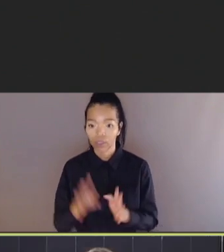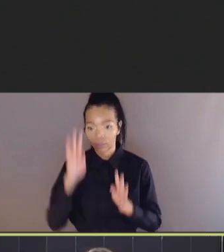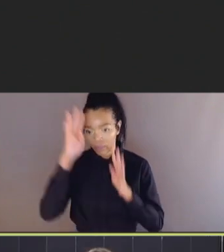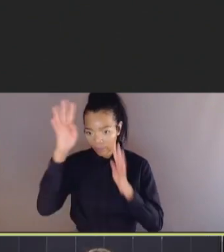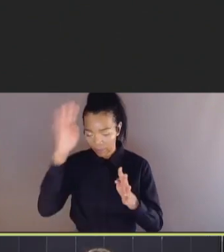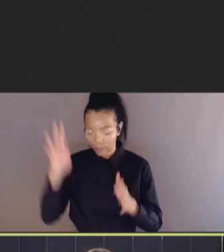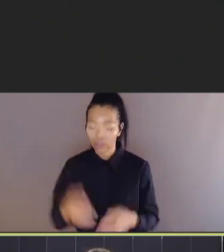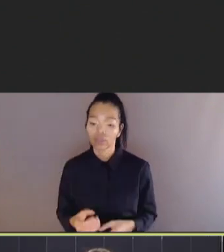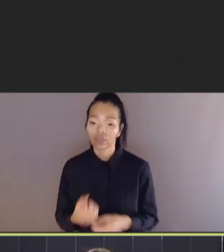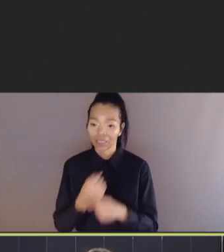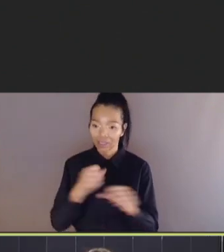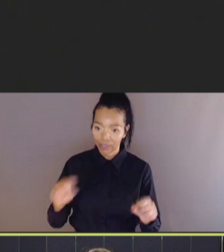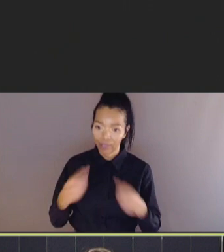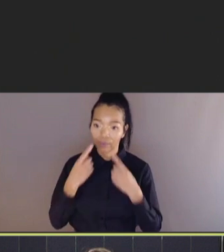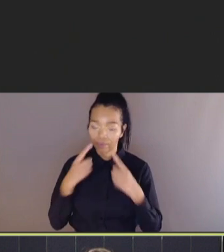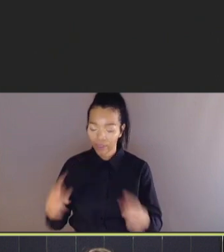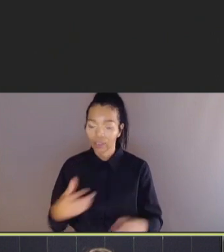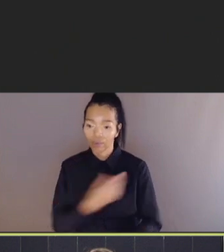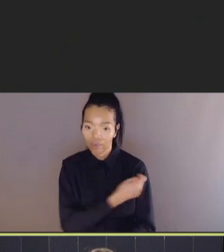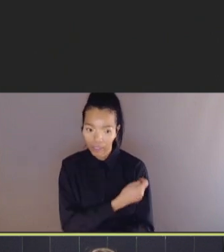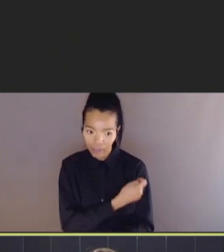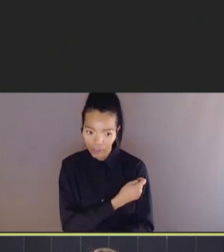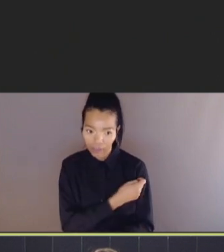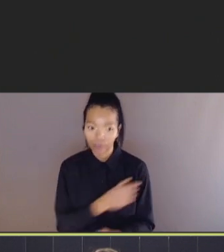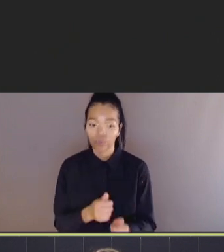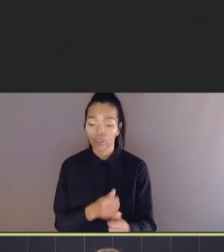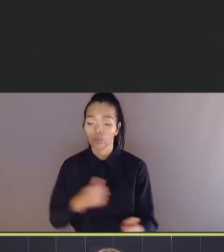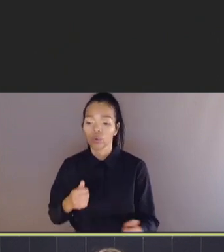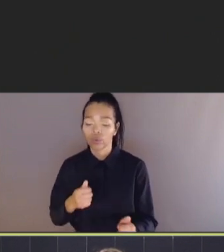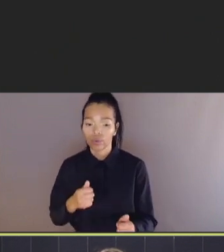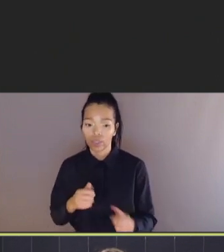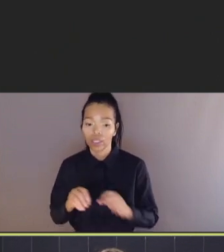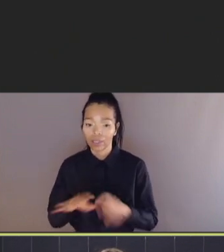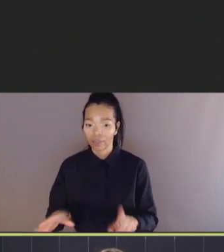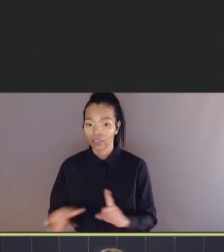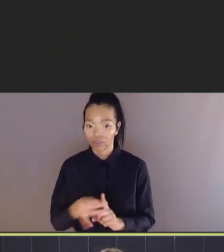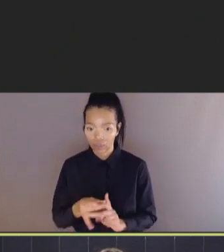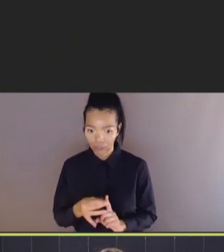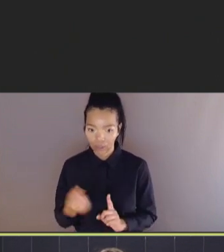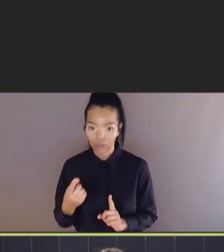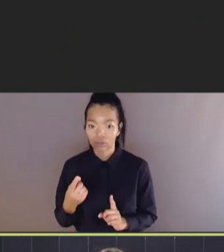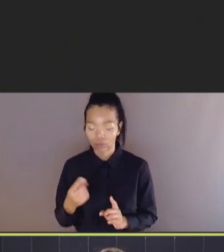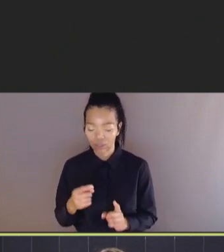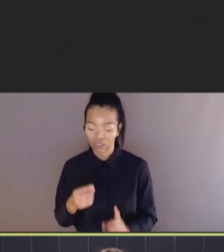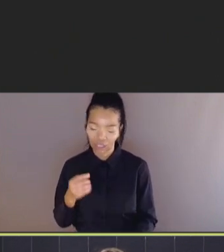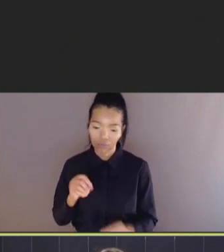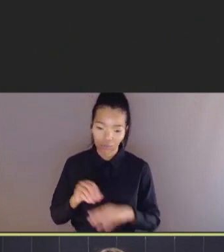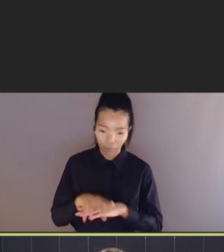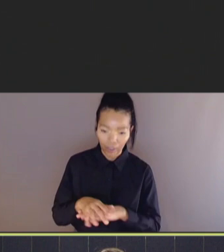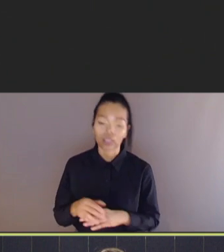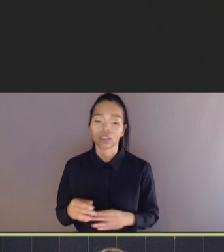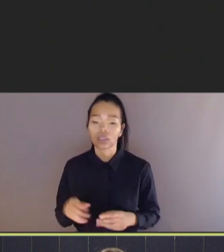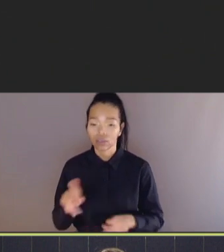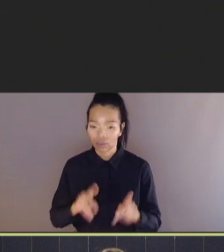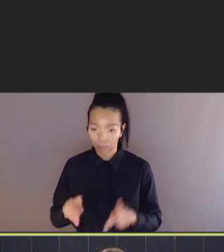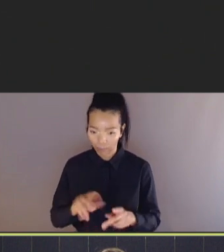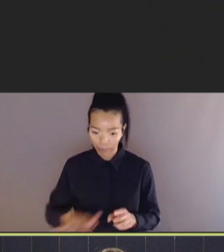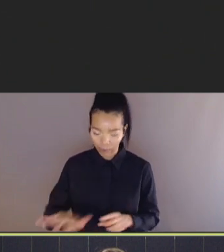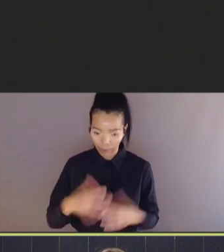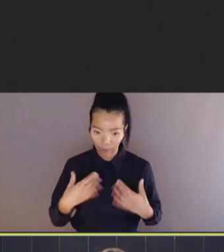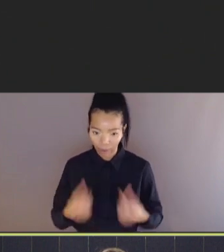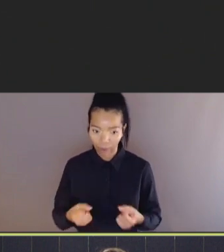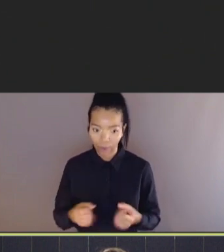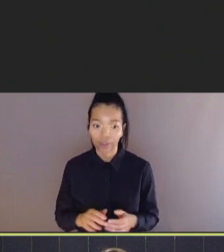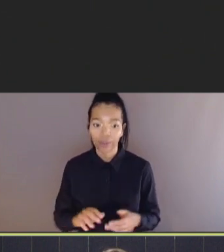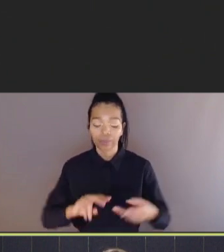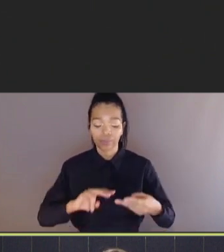vaccines to prevent infectious diseases of public health significance. And objective 1.2 is to support the development and uptake